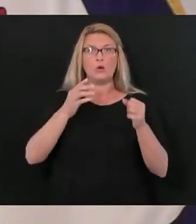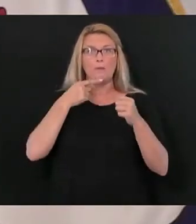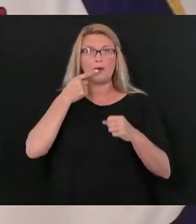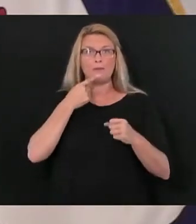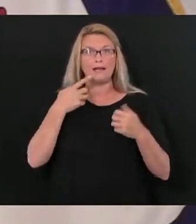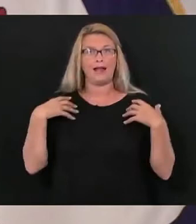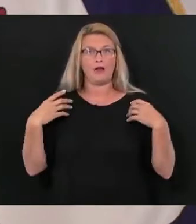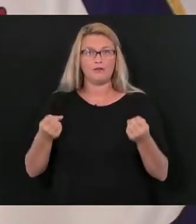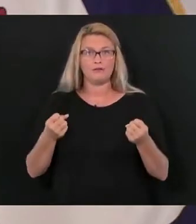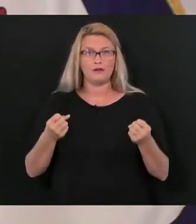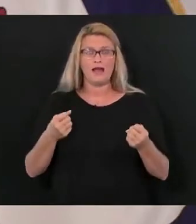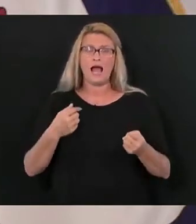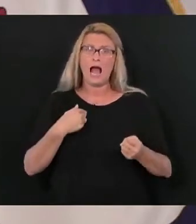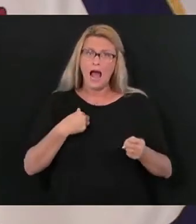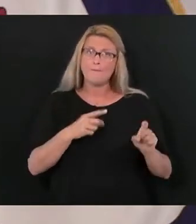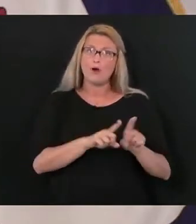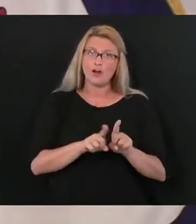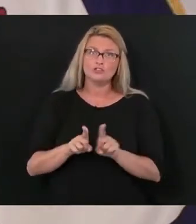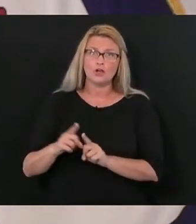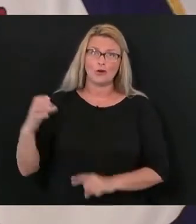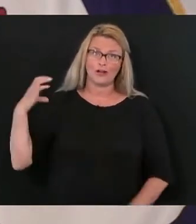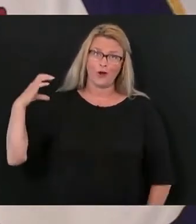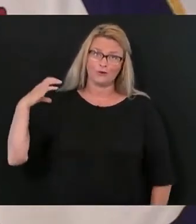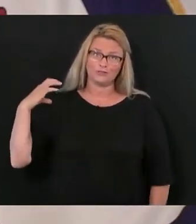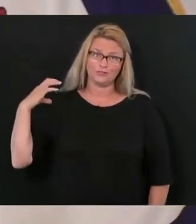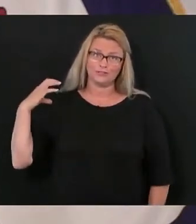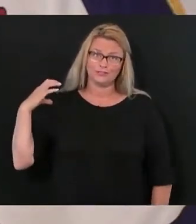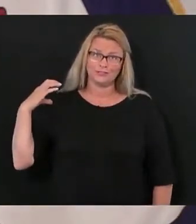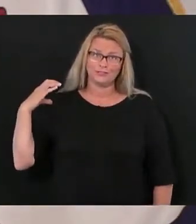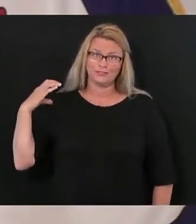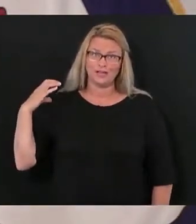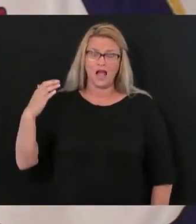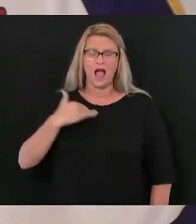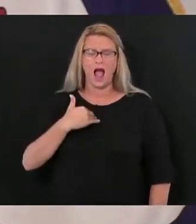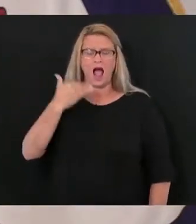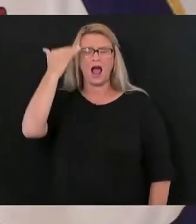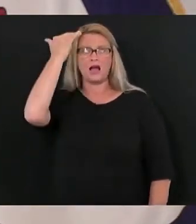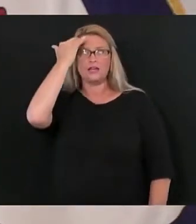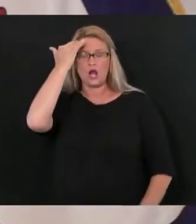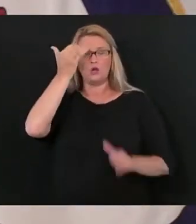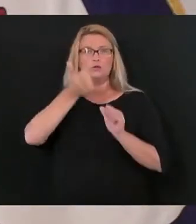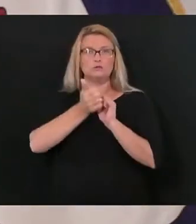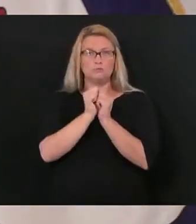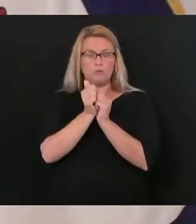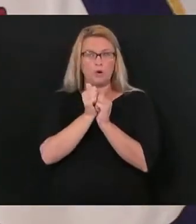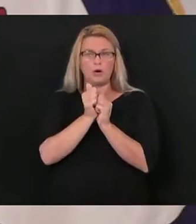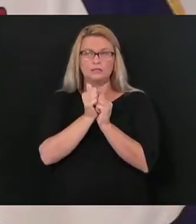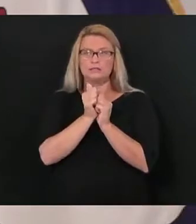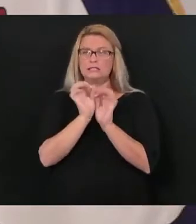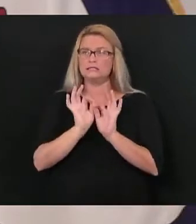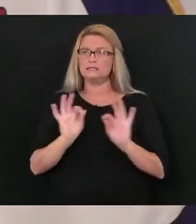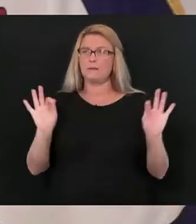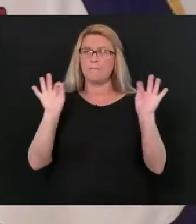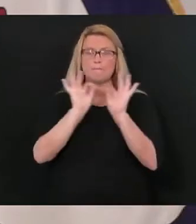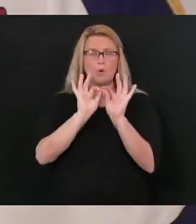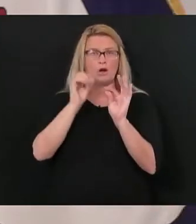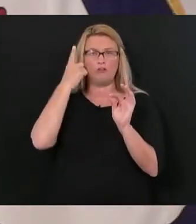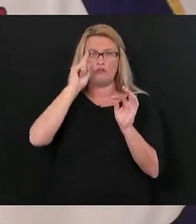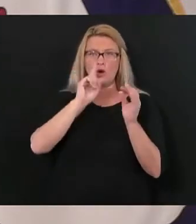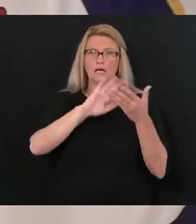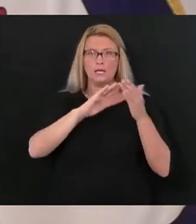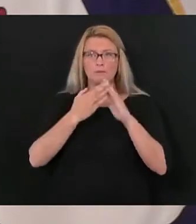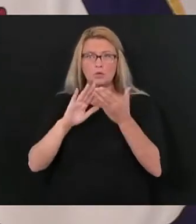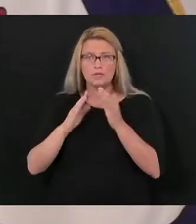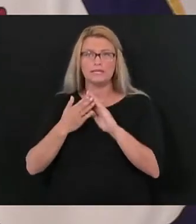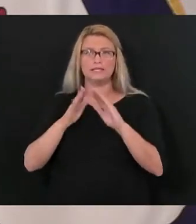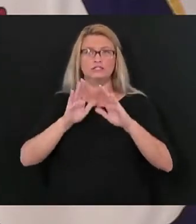coach. And I also know just how much playing sports means to our communities, it means to our children, it